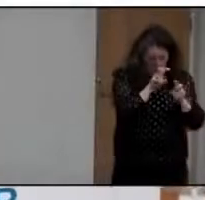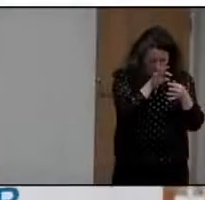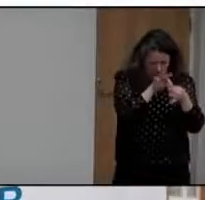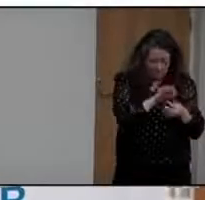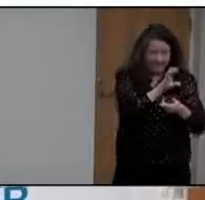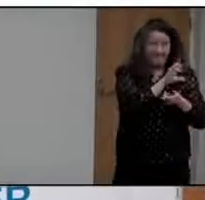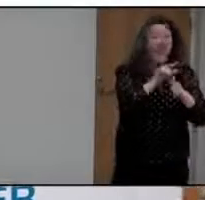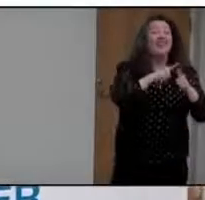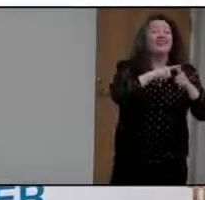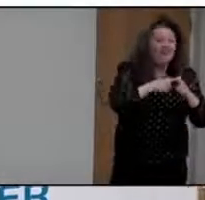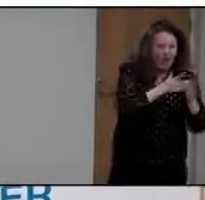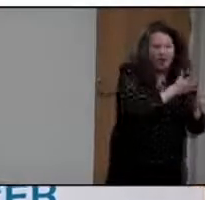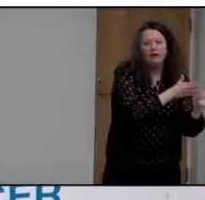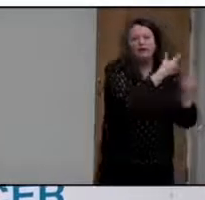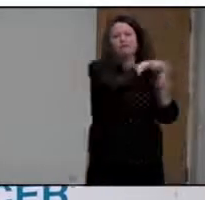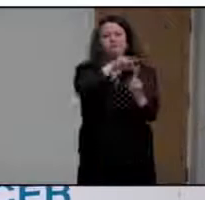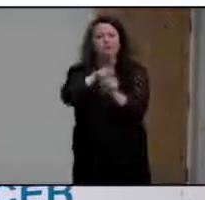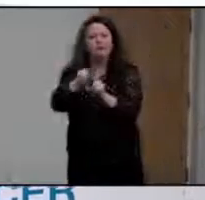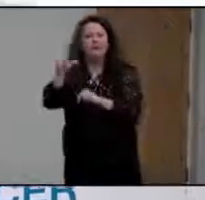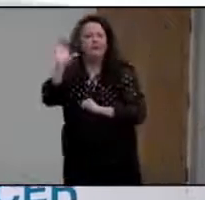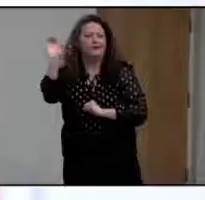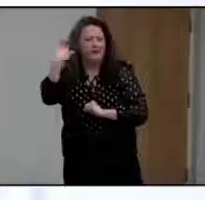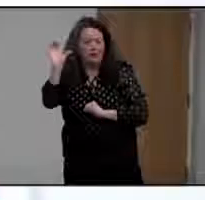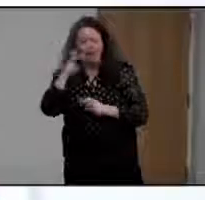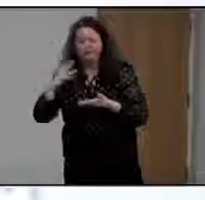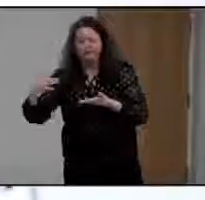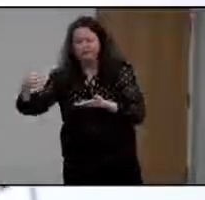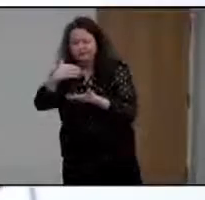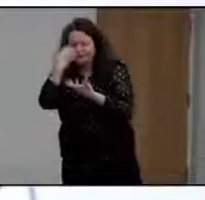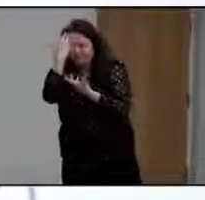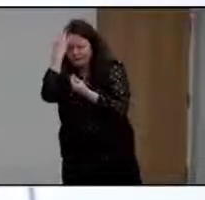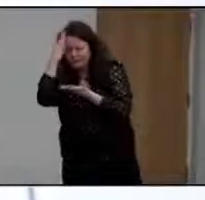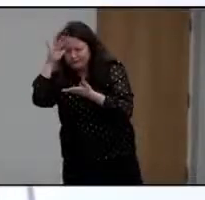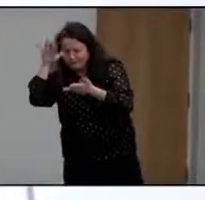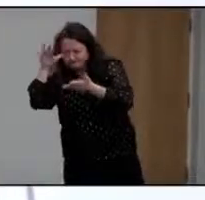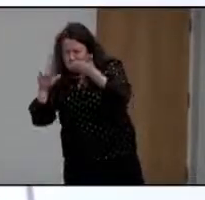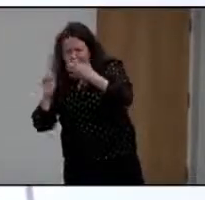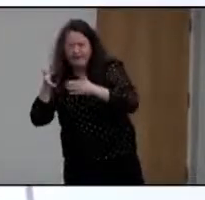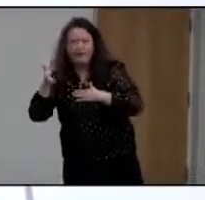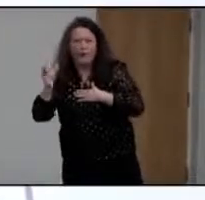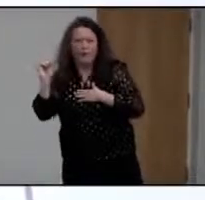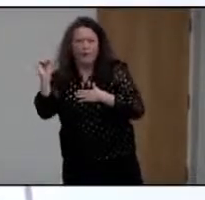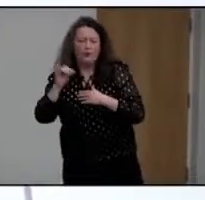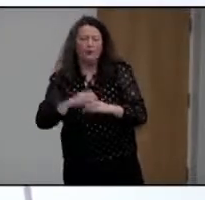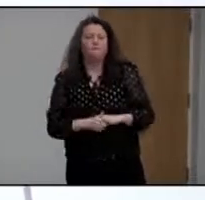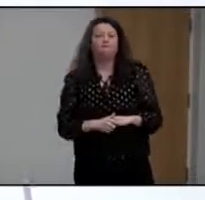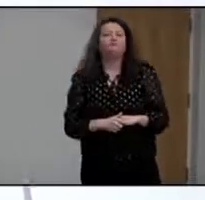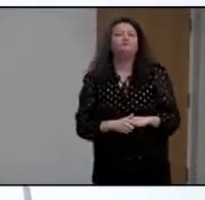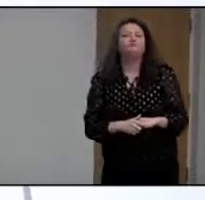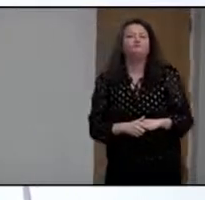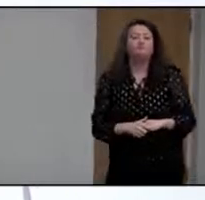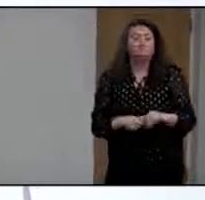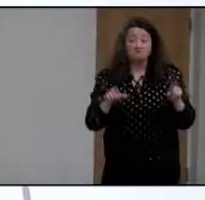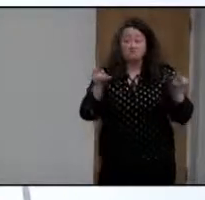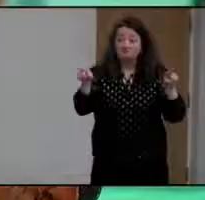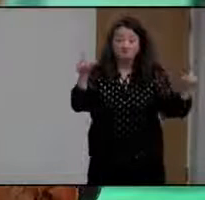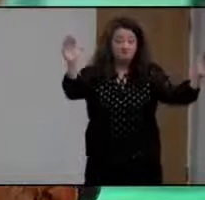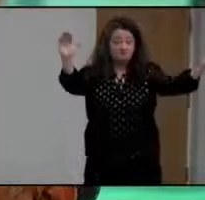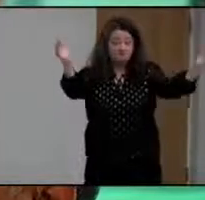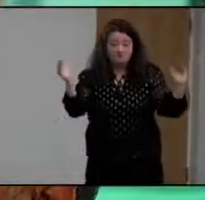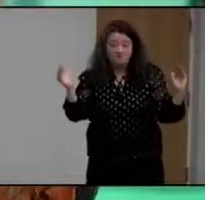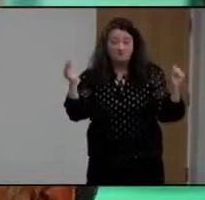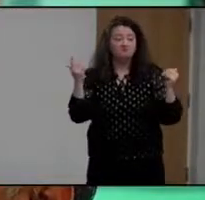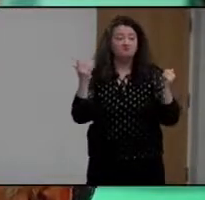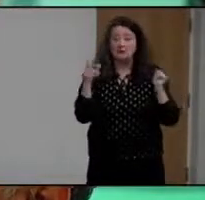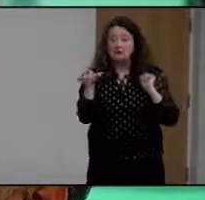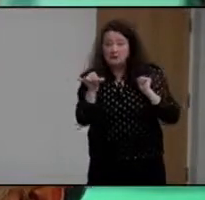Calgary and look at the data of Tom Baker Cancer Center and see how we compare.